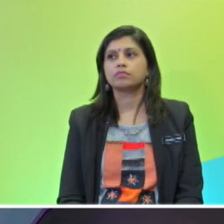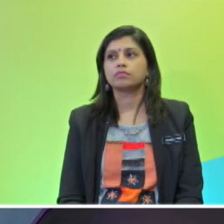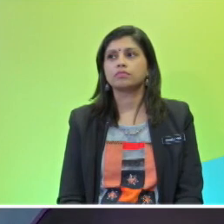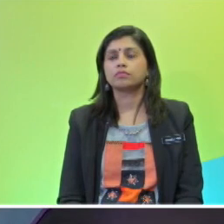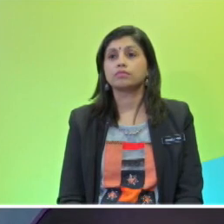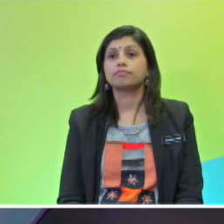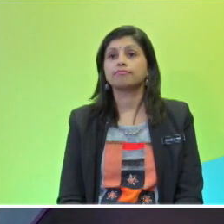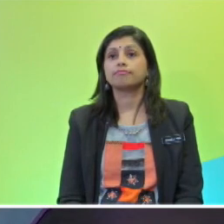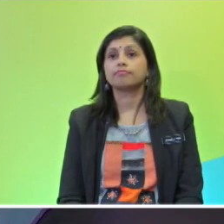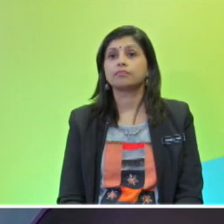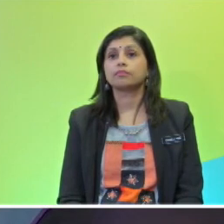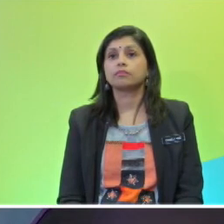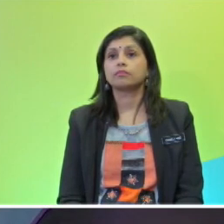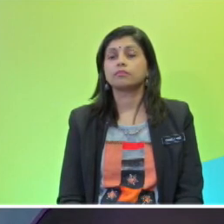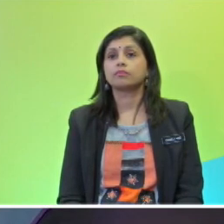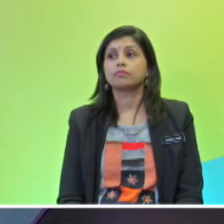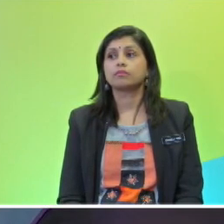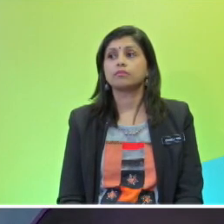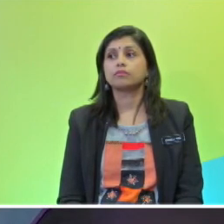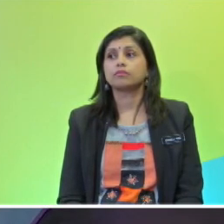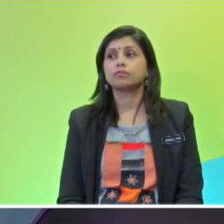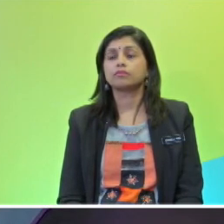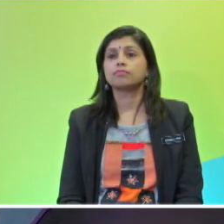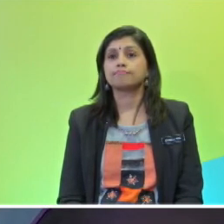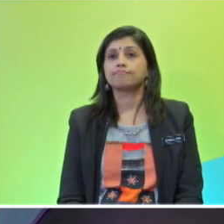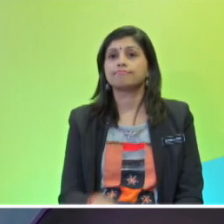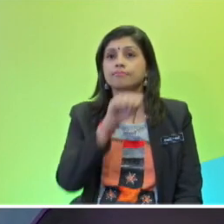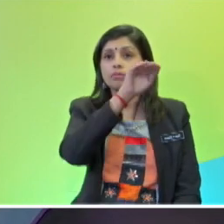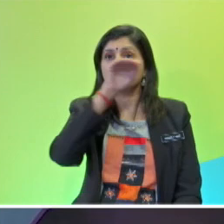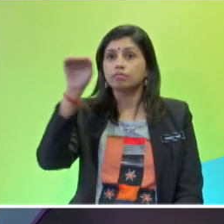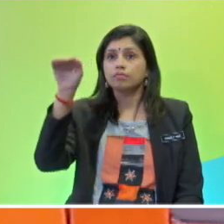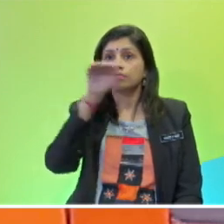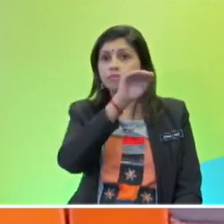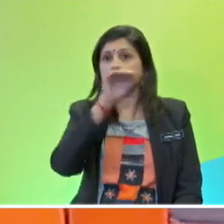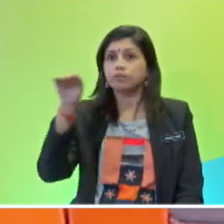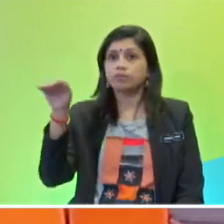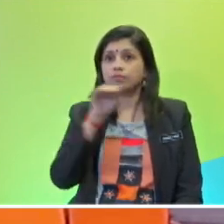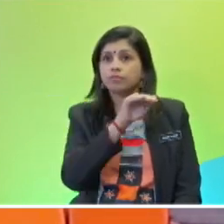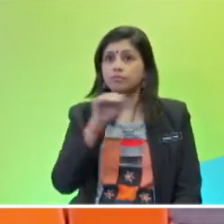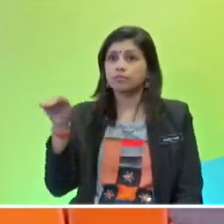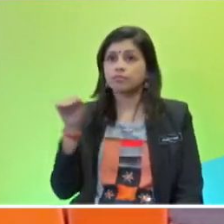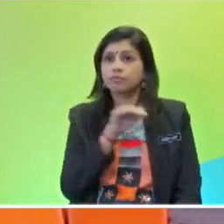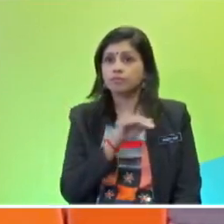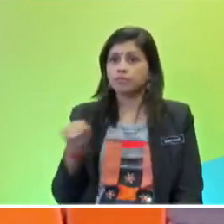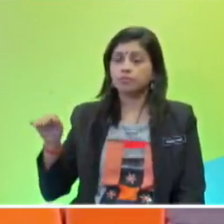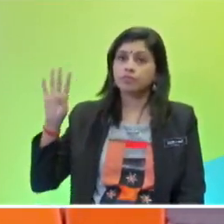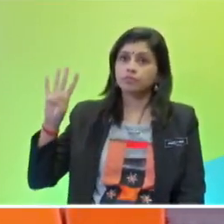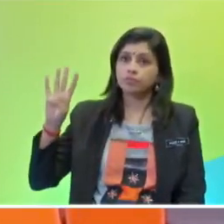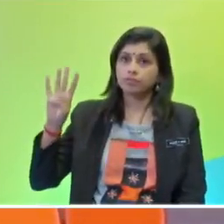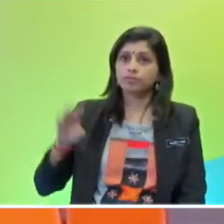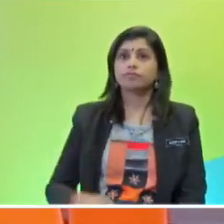you're maybe going to I'll do? just separate it into 4 like 4 this. equally. Equally. Yes. You got it right.